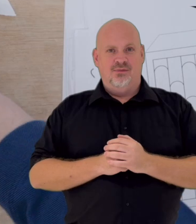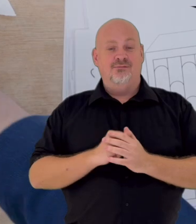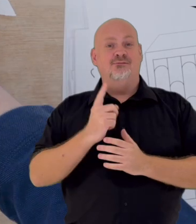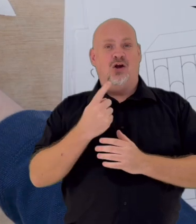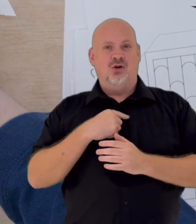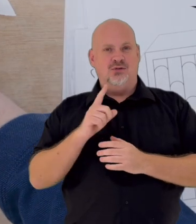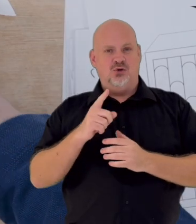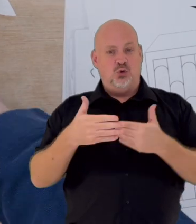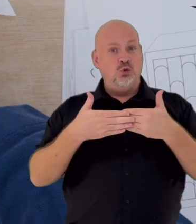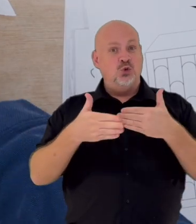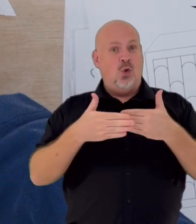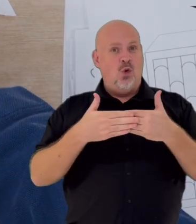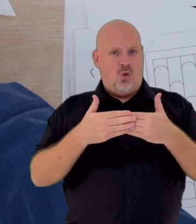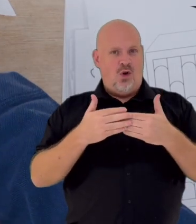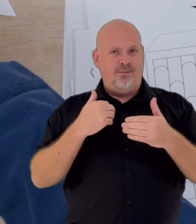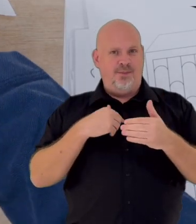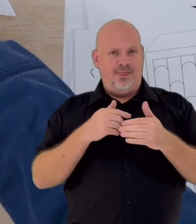cutting here.